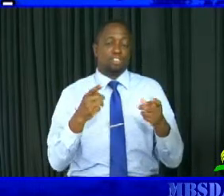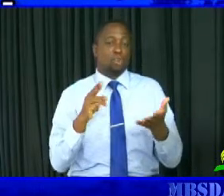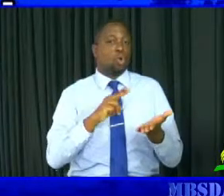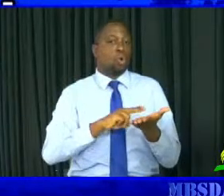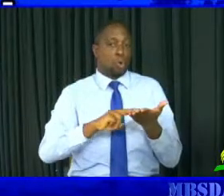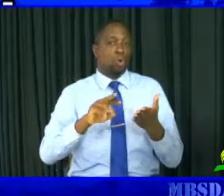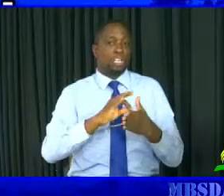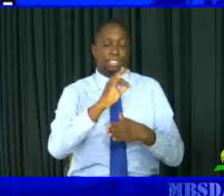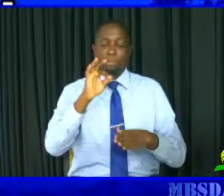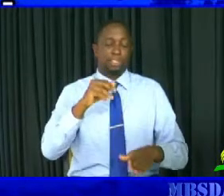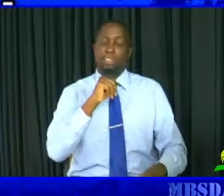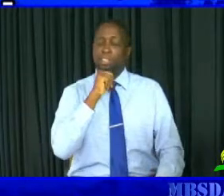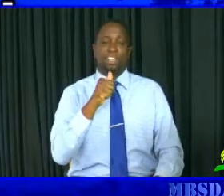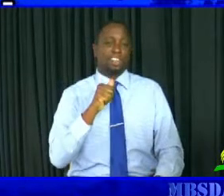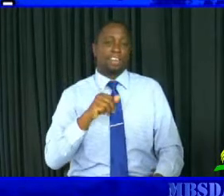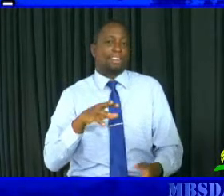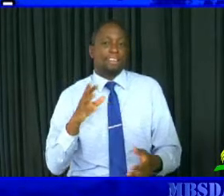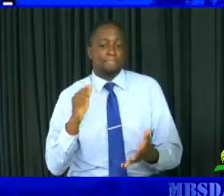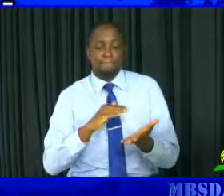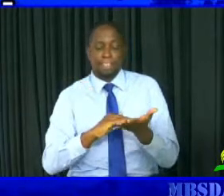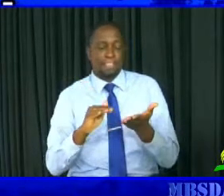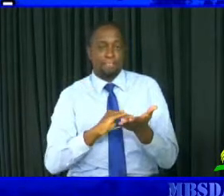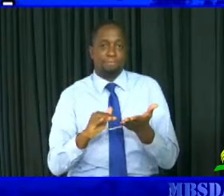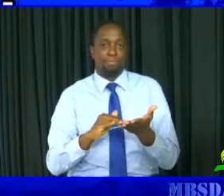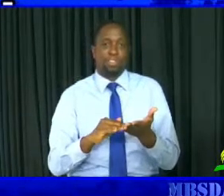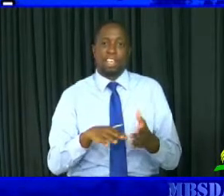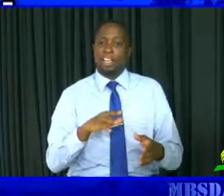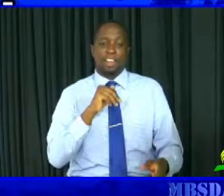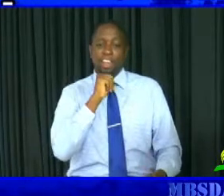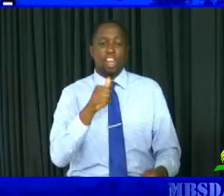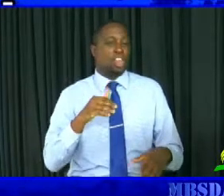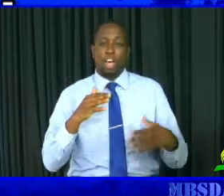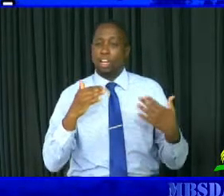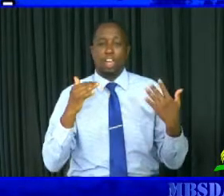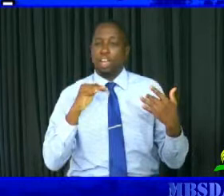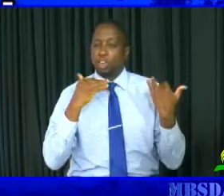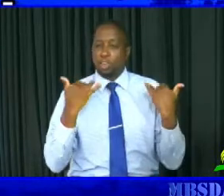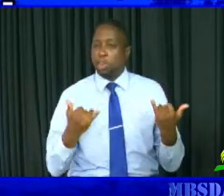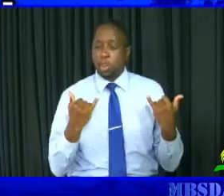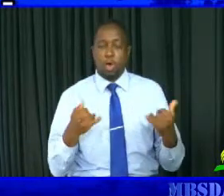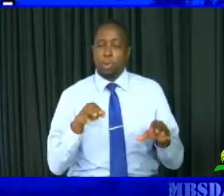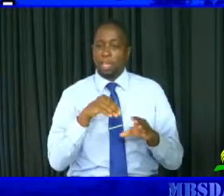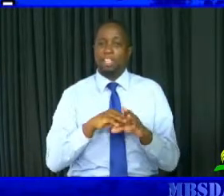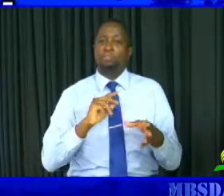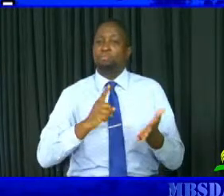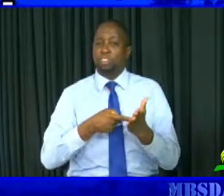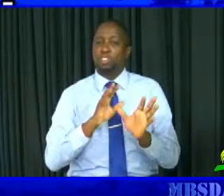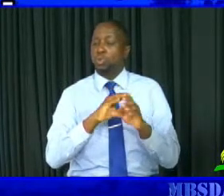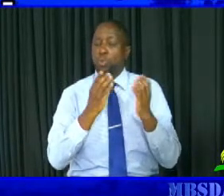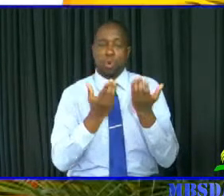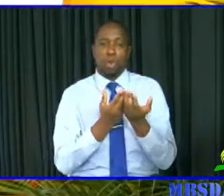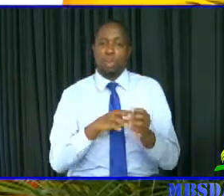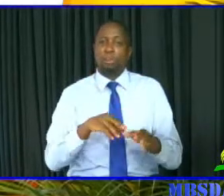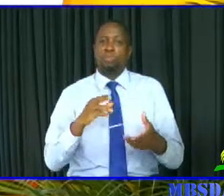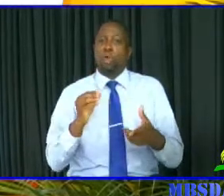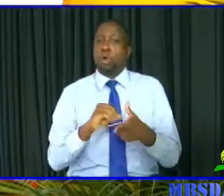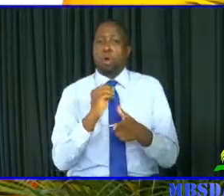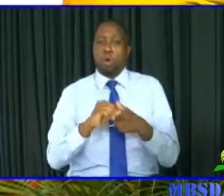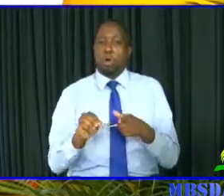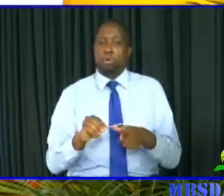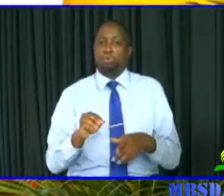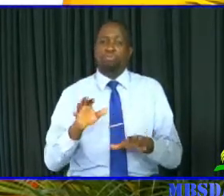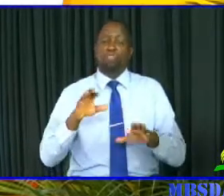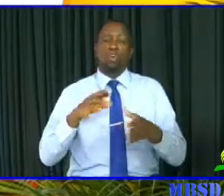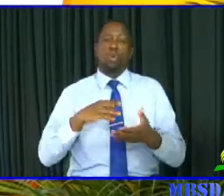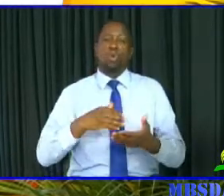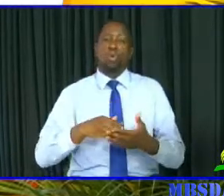shall not be forgiven him, neither in this world, neither in the world to come." My dear brothers and